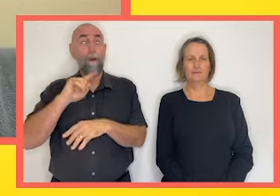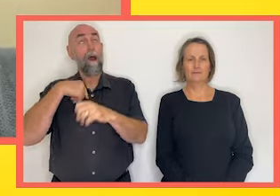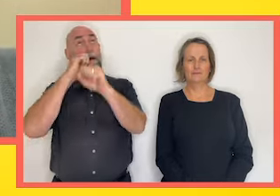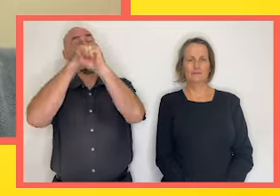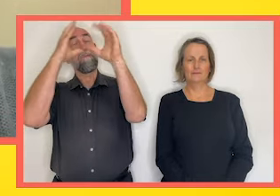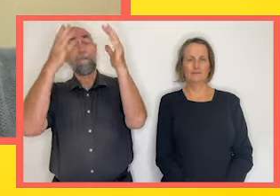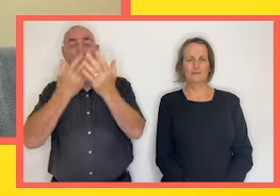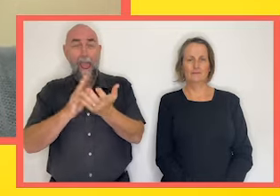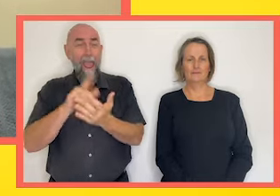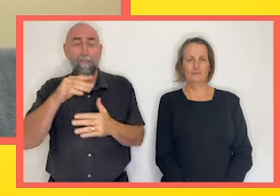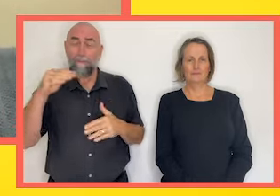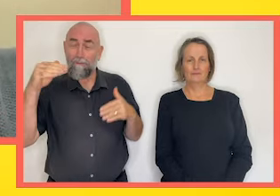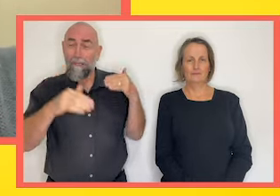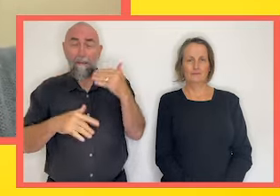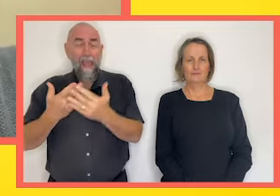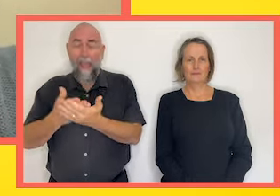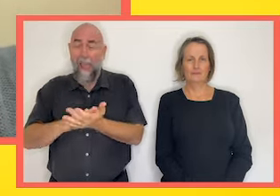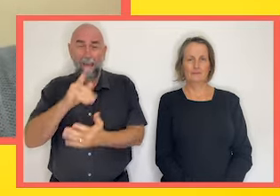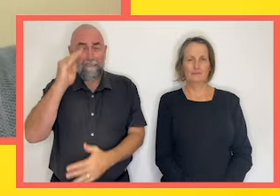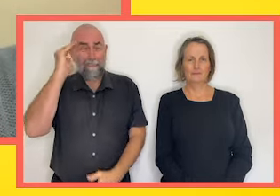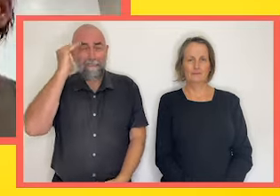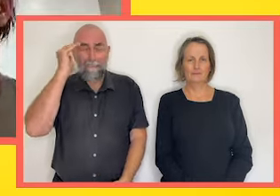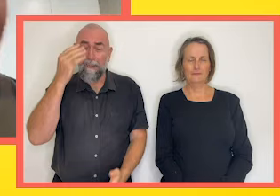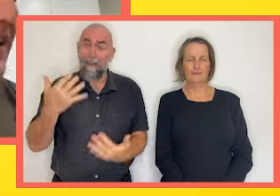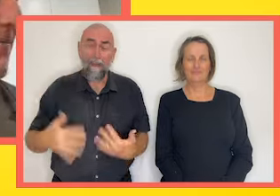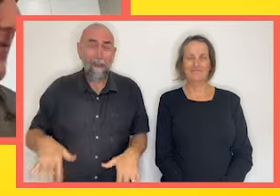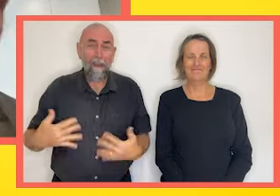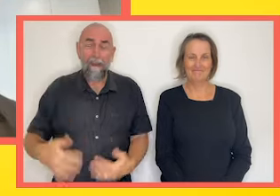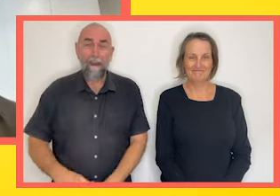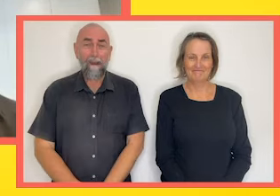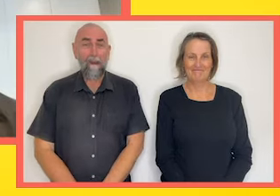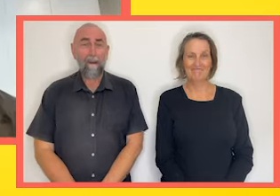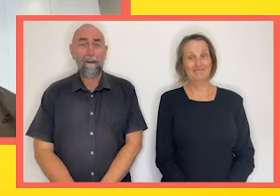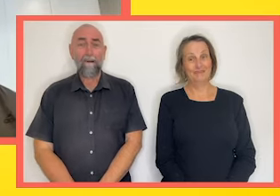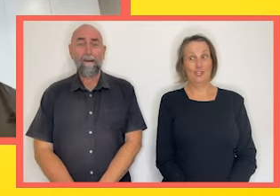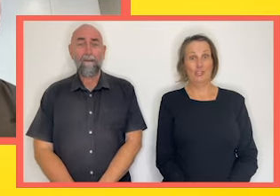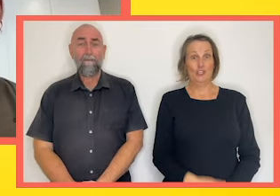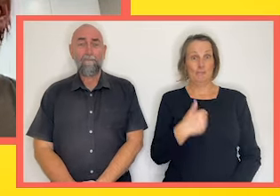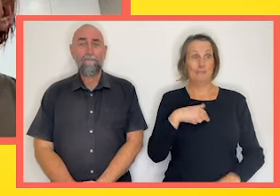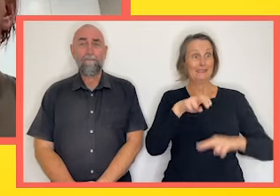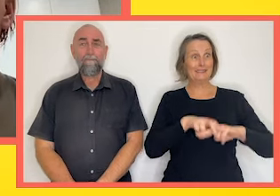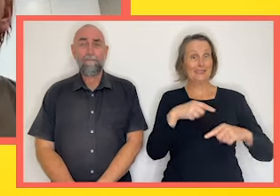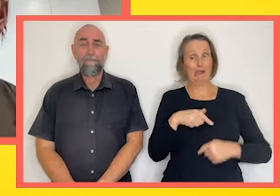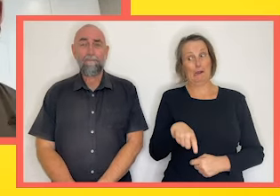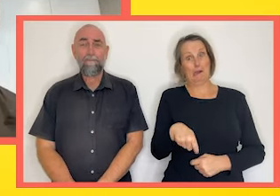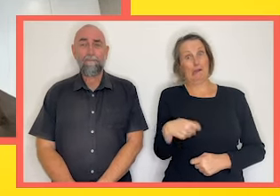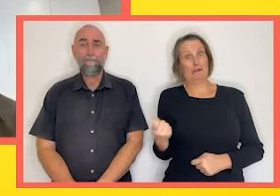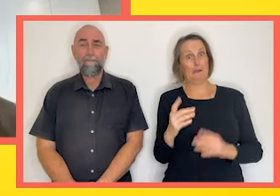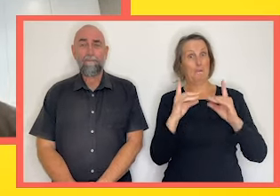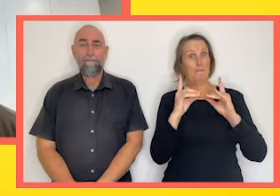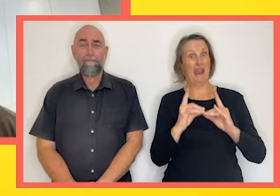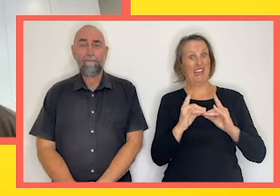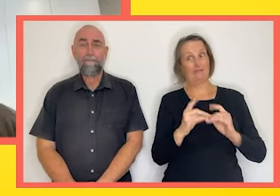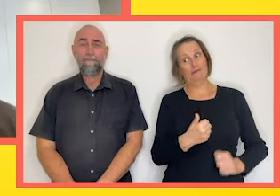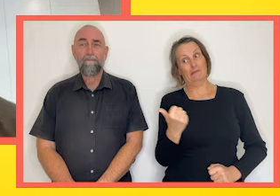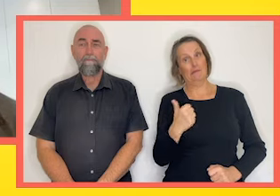around. Like, how are you upright? Well, I'm sitting right next to my bed right now. I'll tell you right now, the bed is my